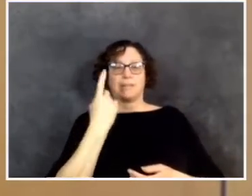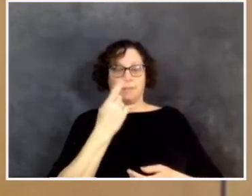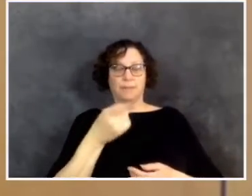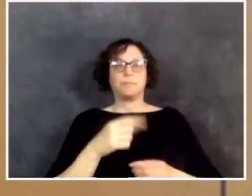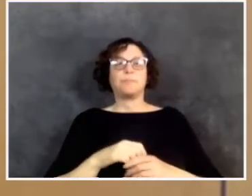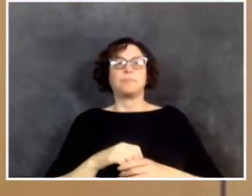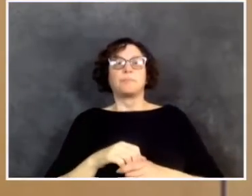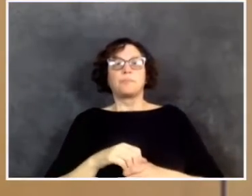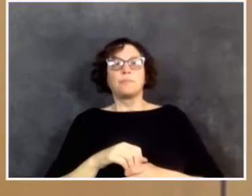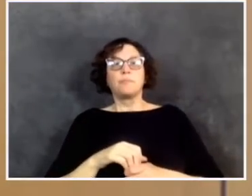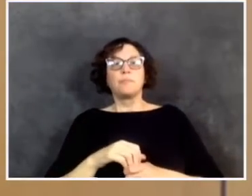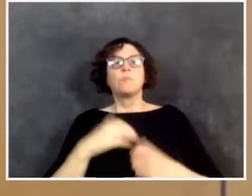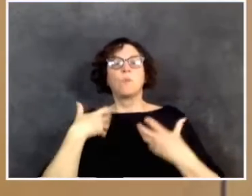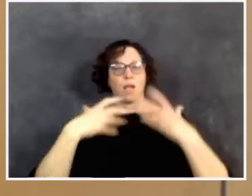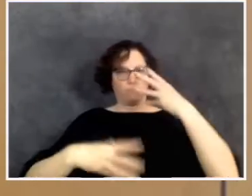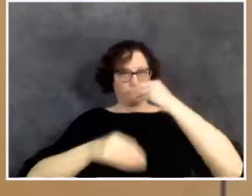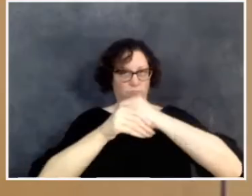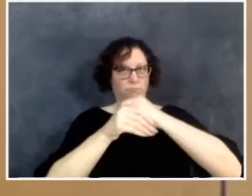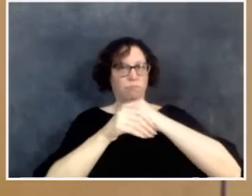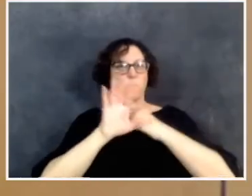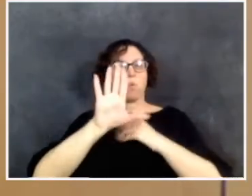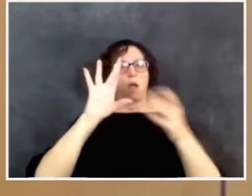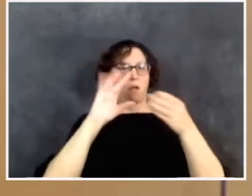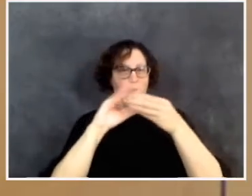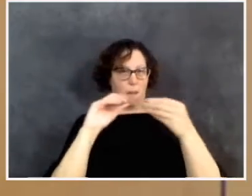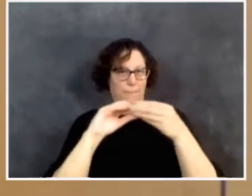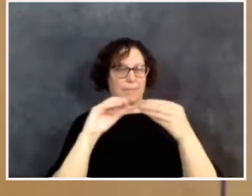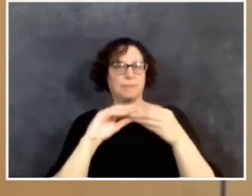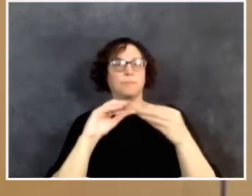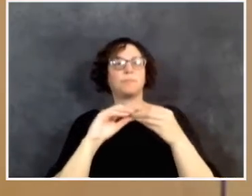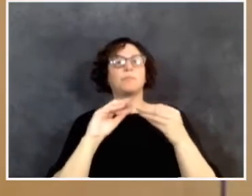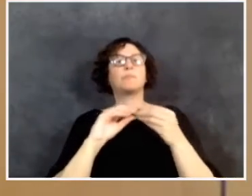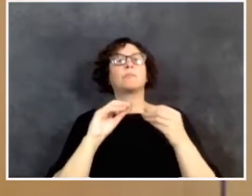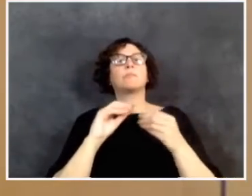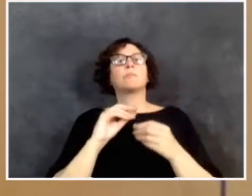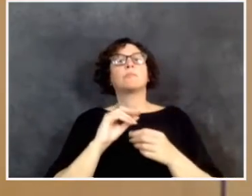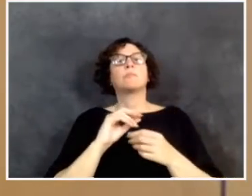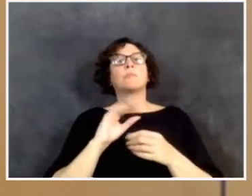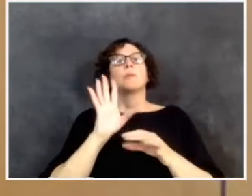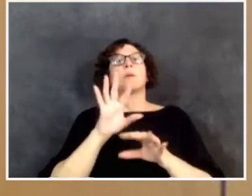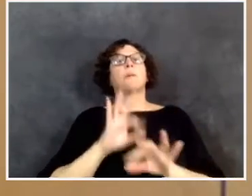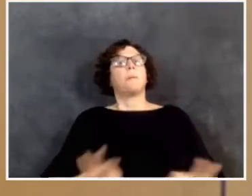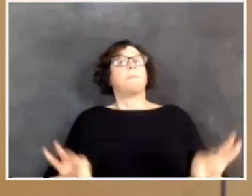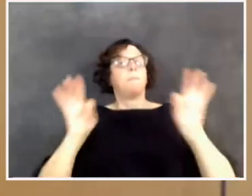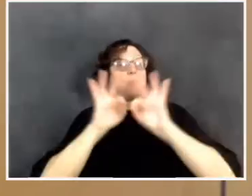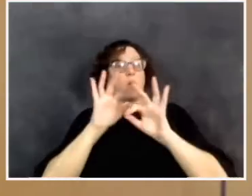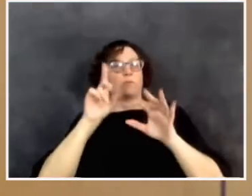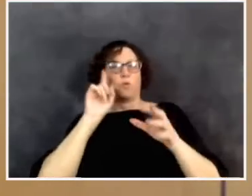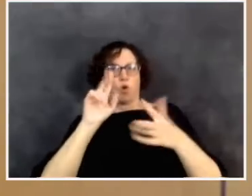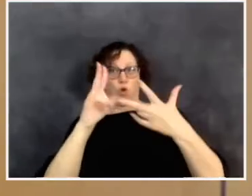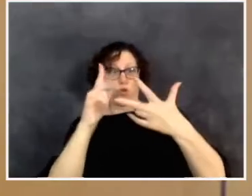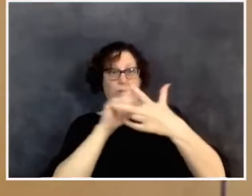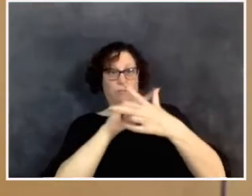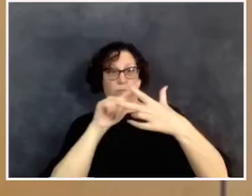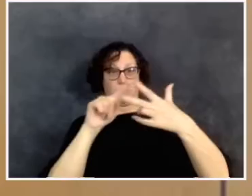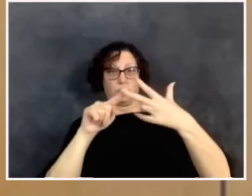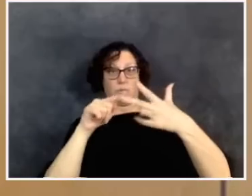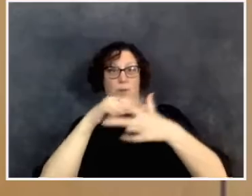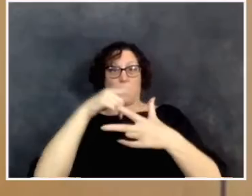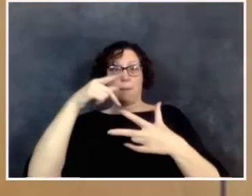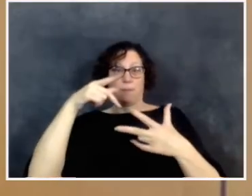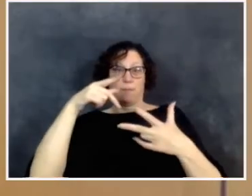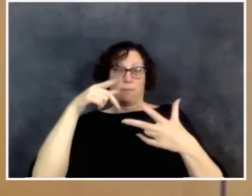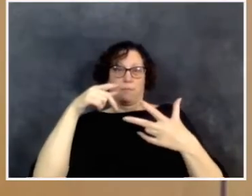important for us to look at these measures, but I also want to remind New Yorkers that it's normal for us to see